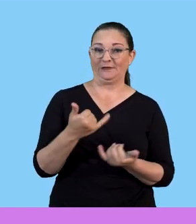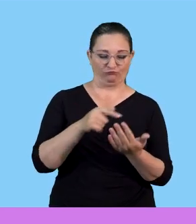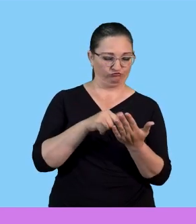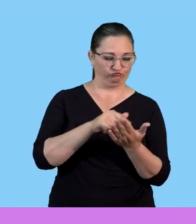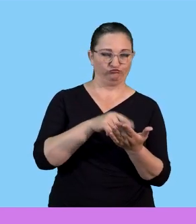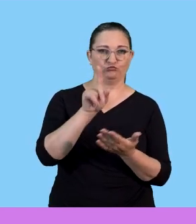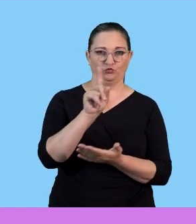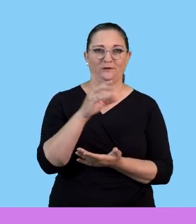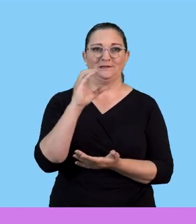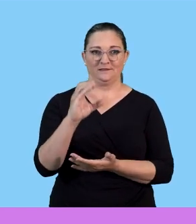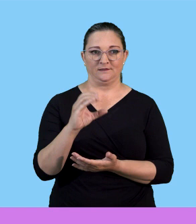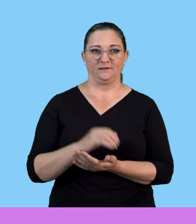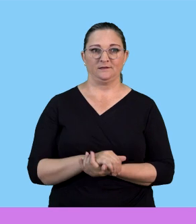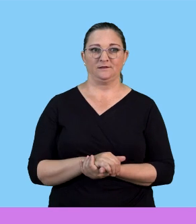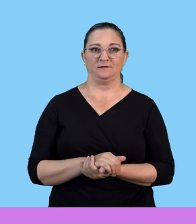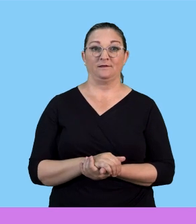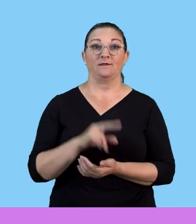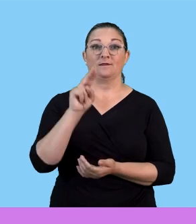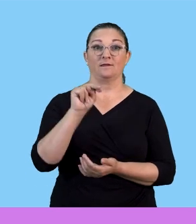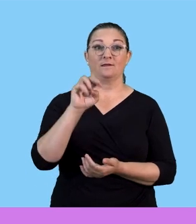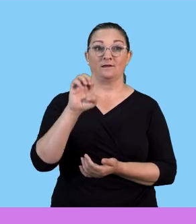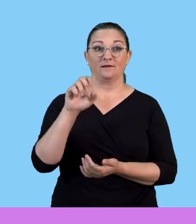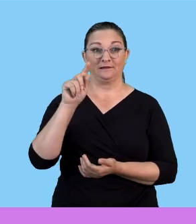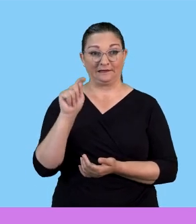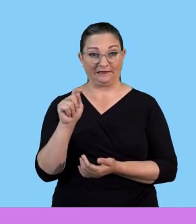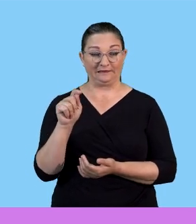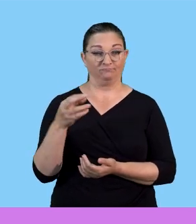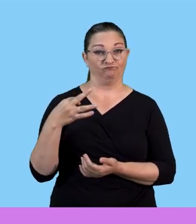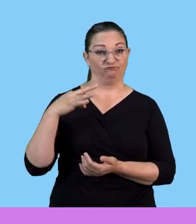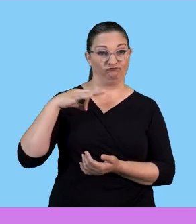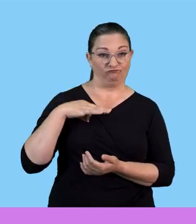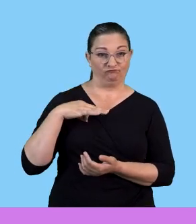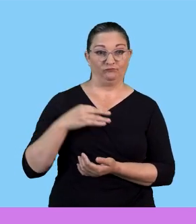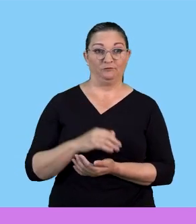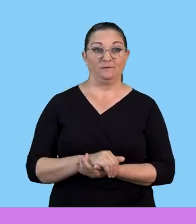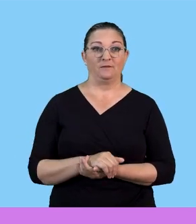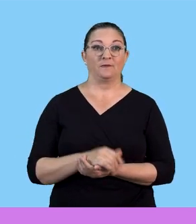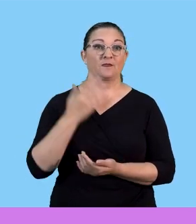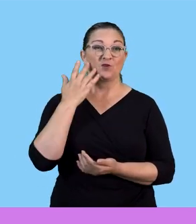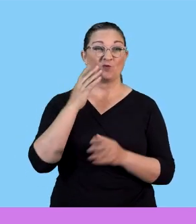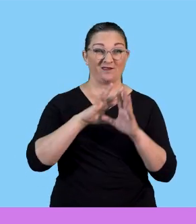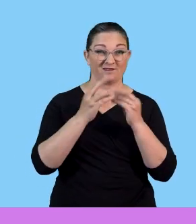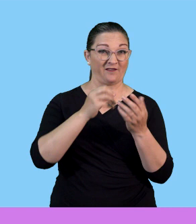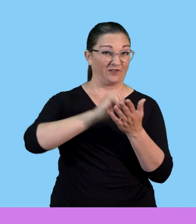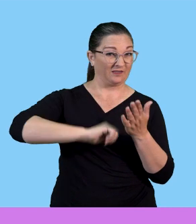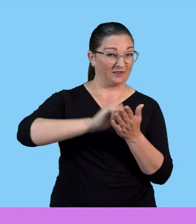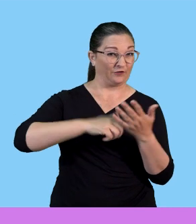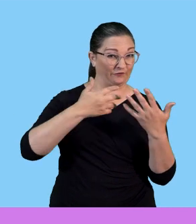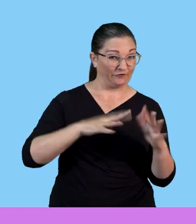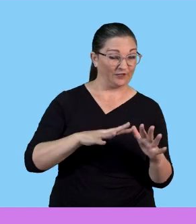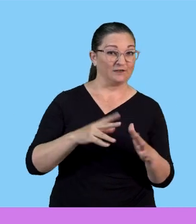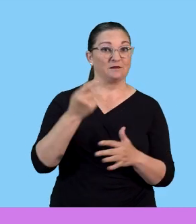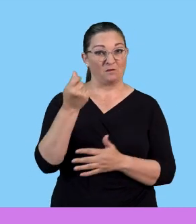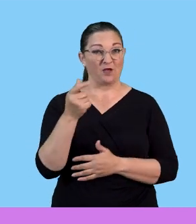Calculate the missing value C. Now C is your net income. Your net income is